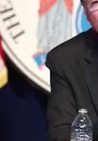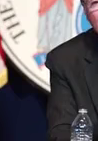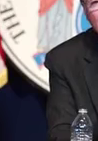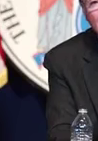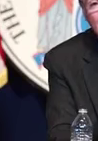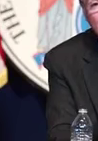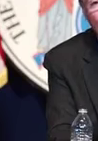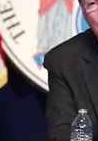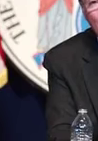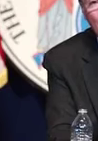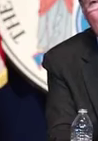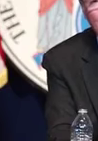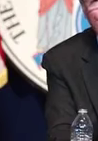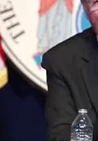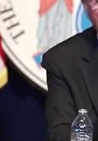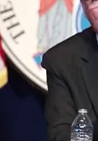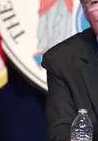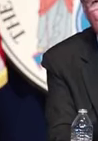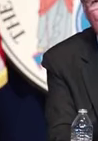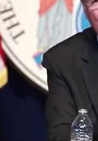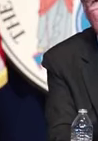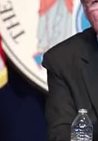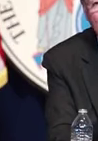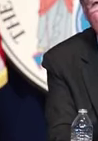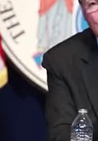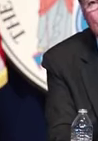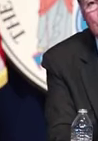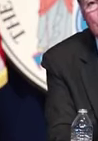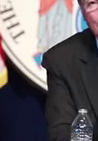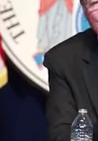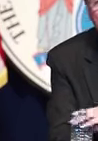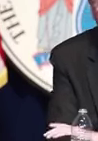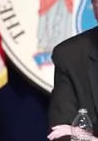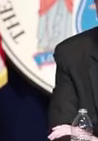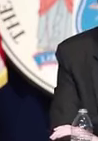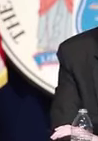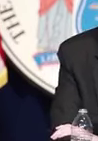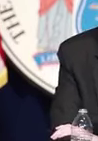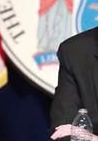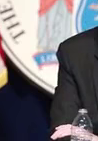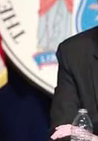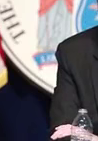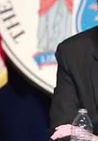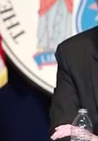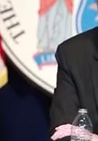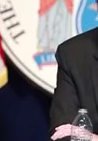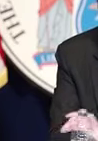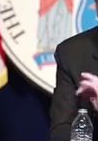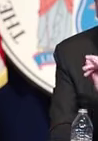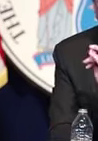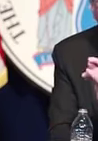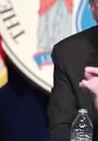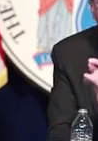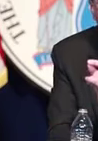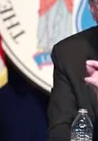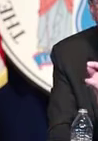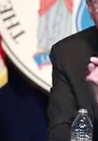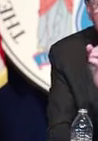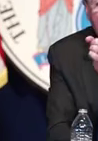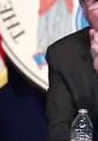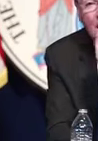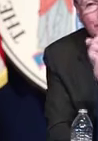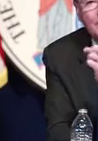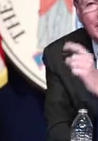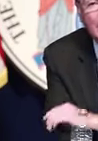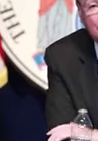pound the curve from a worst case scenario down to what looks much more like a best case scenario. But that's not on automatic